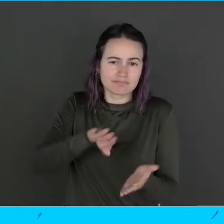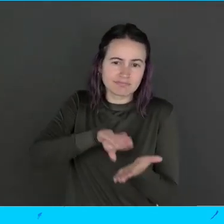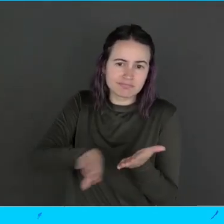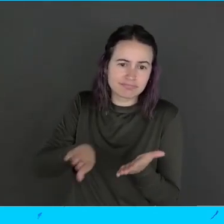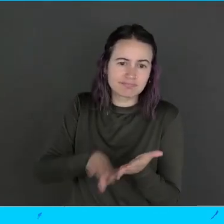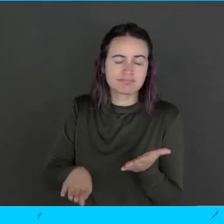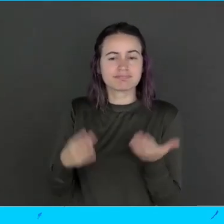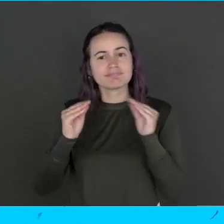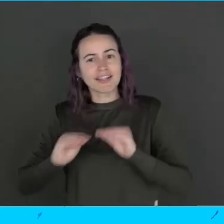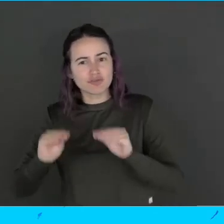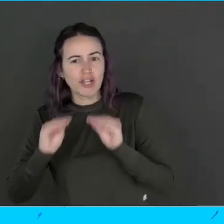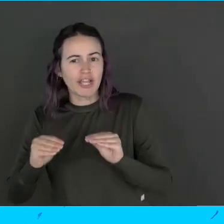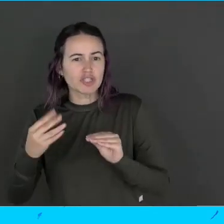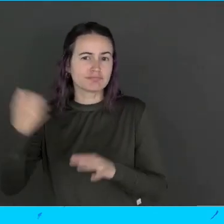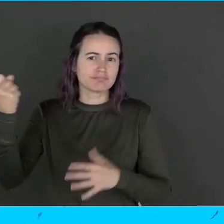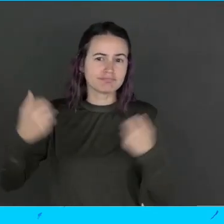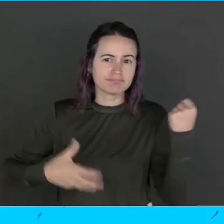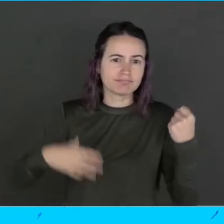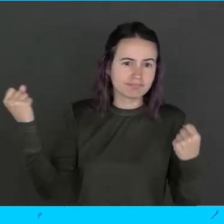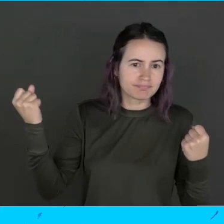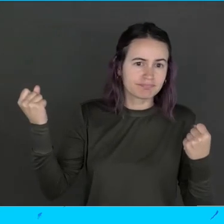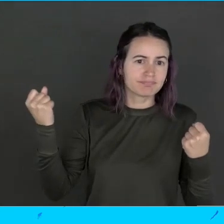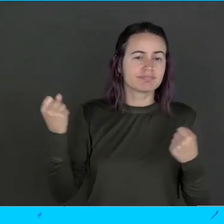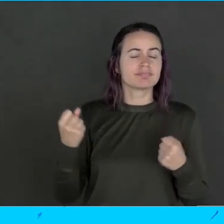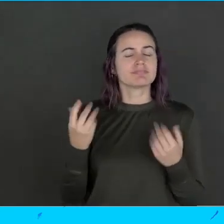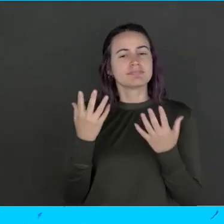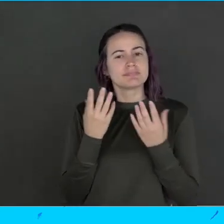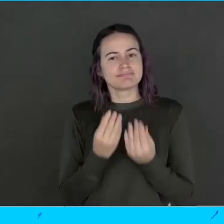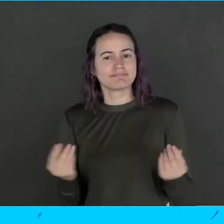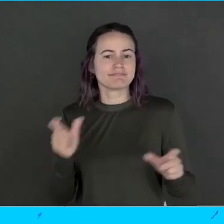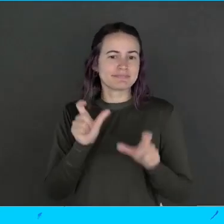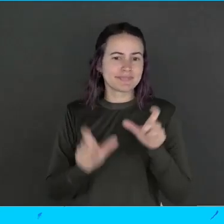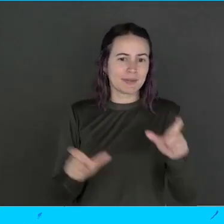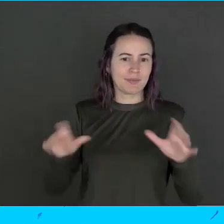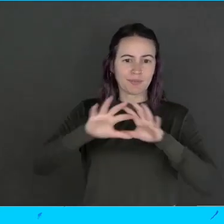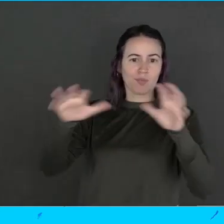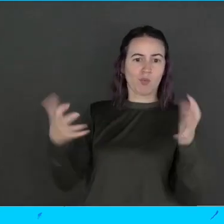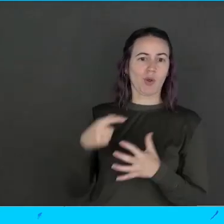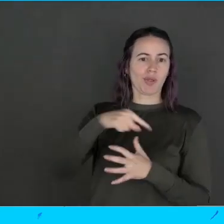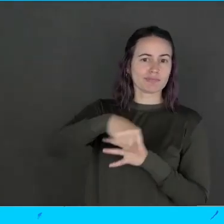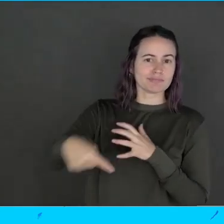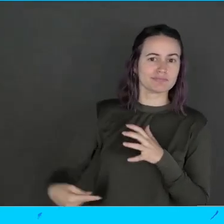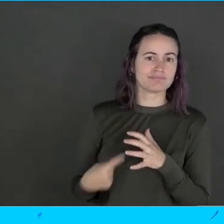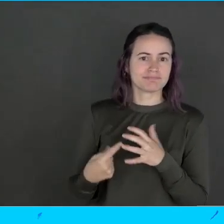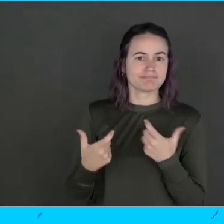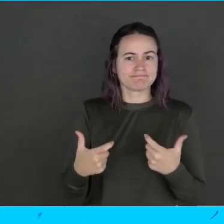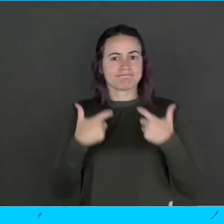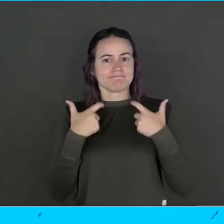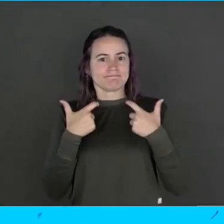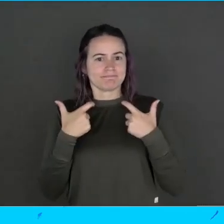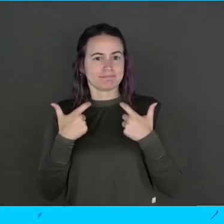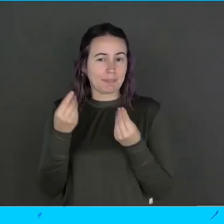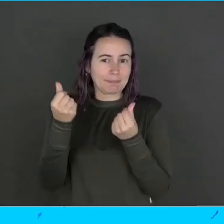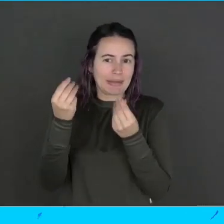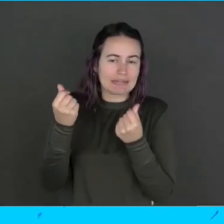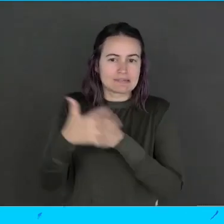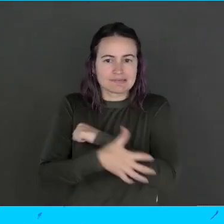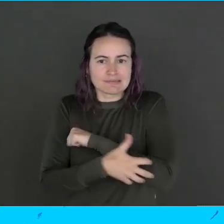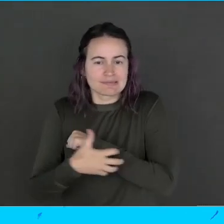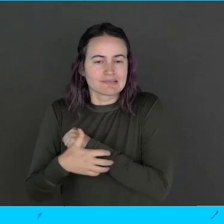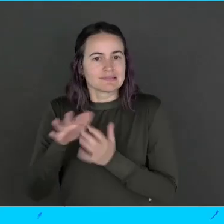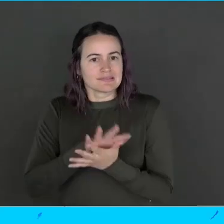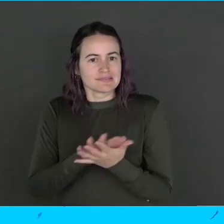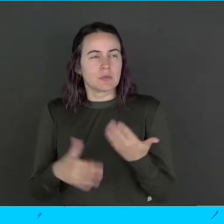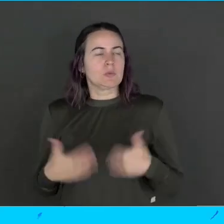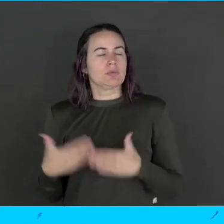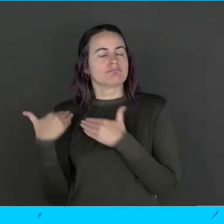for 12 million worldwide underage brides who are forced to loosen up when things are tighter than tight, because money is tight, considered a burden, sold off